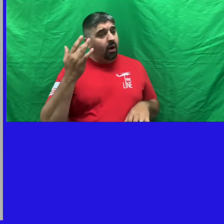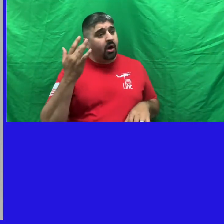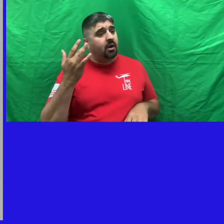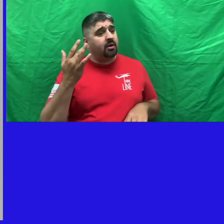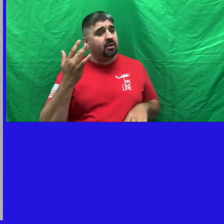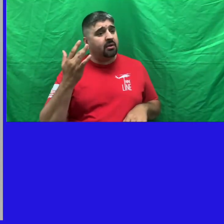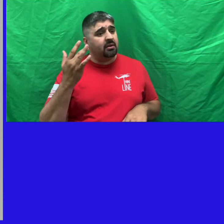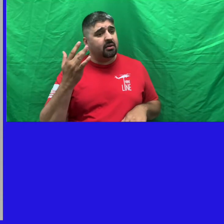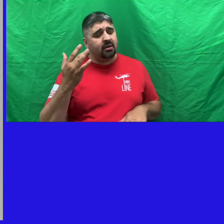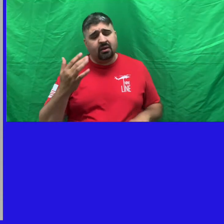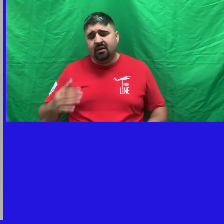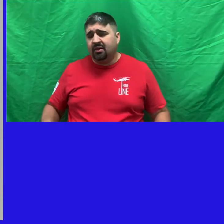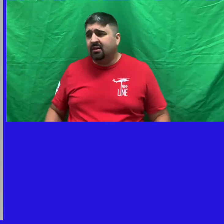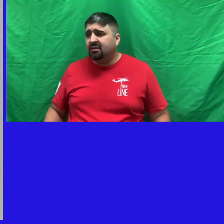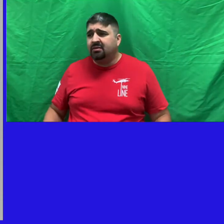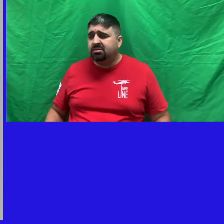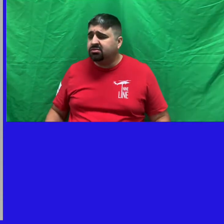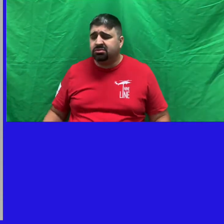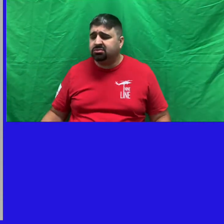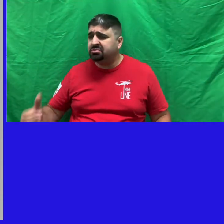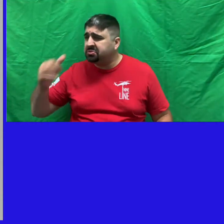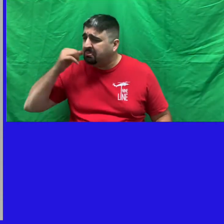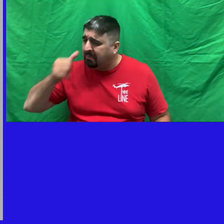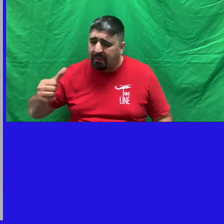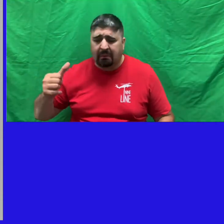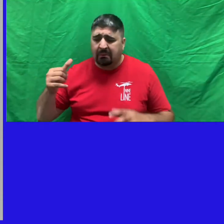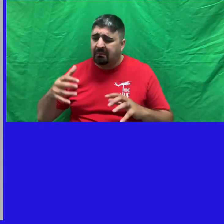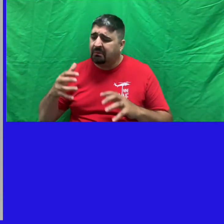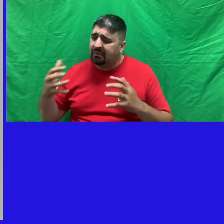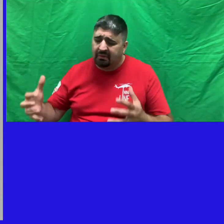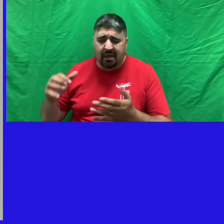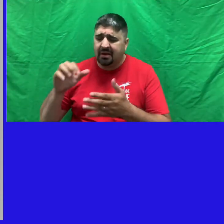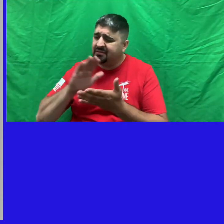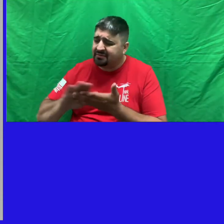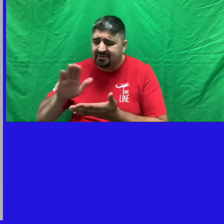all the many things that I will have to do."